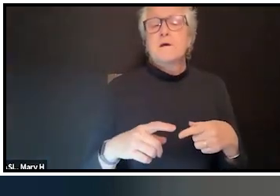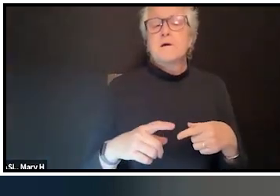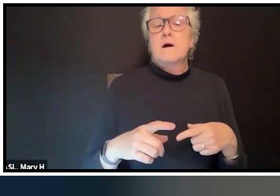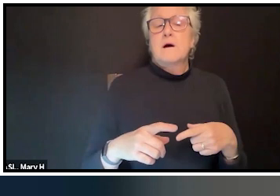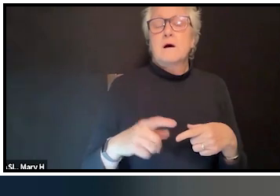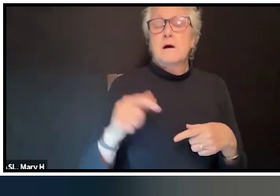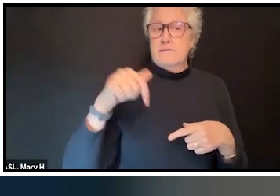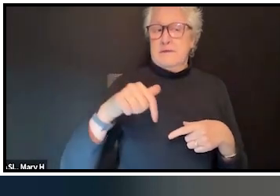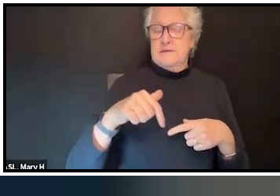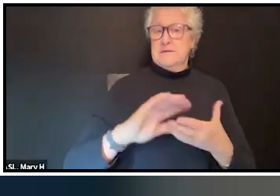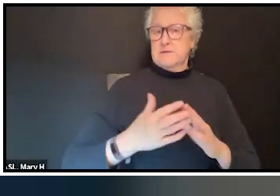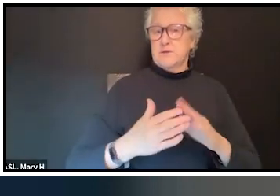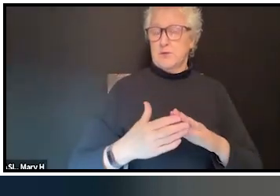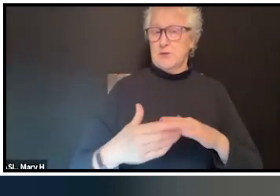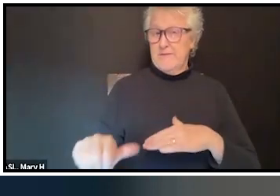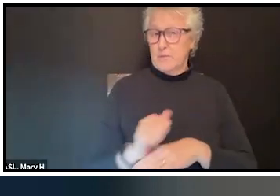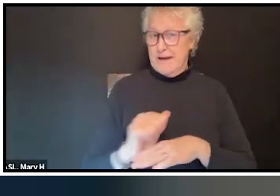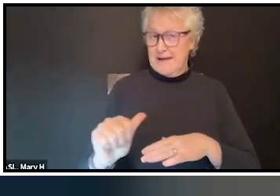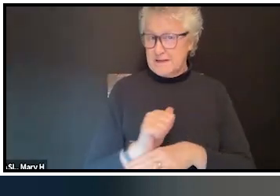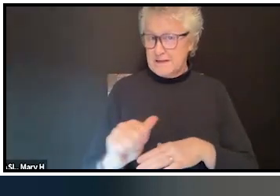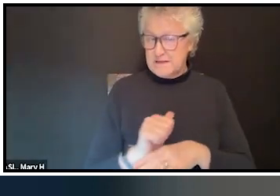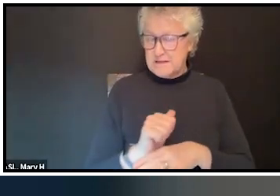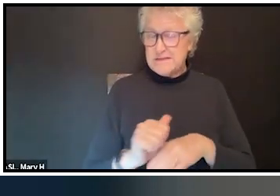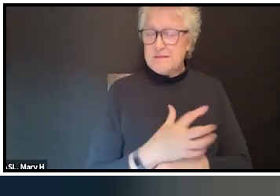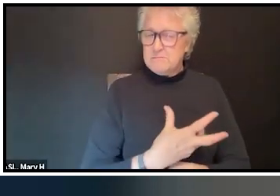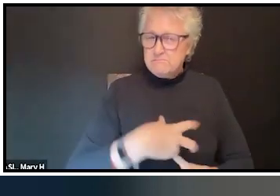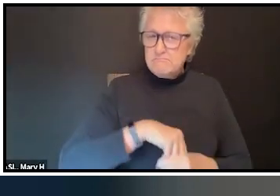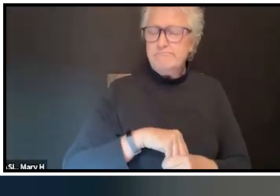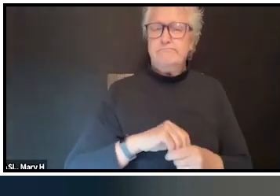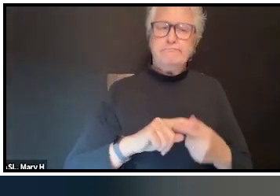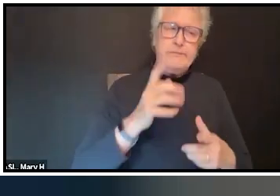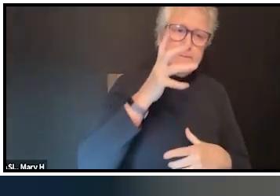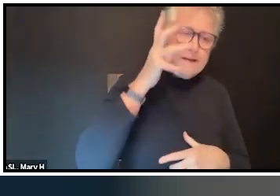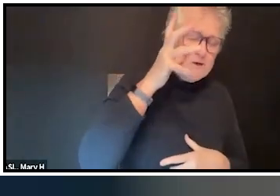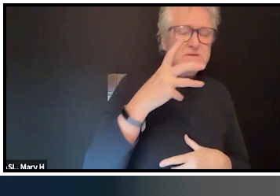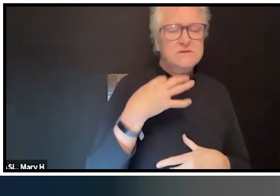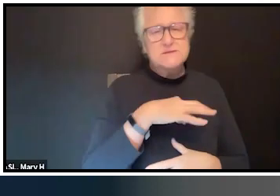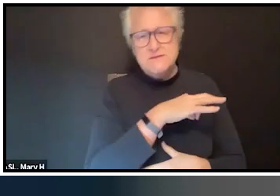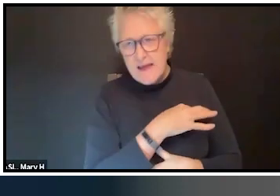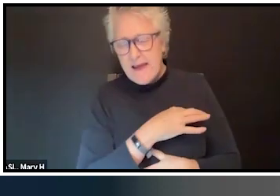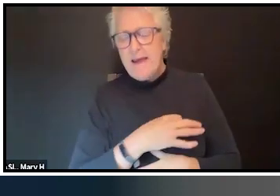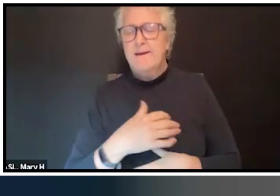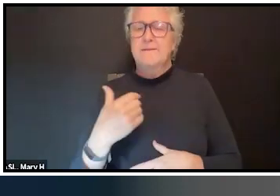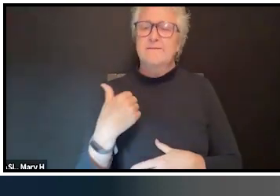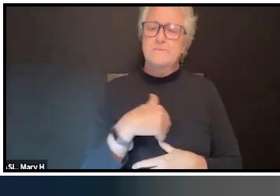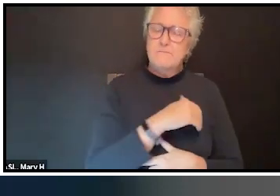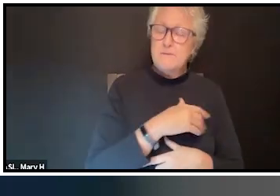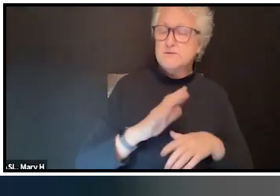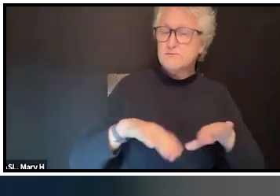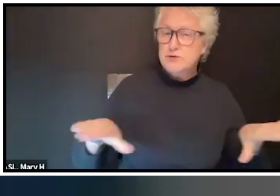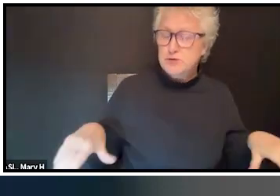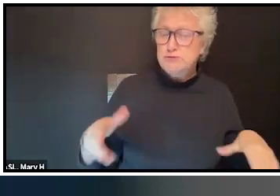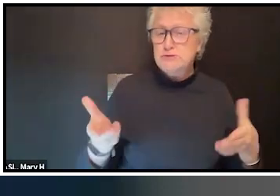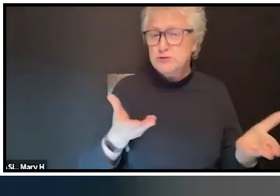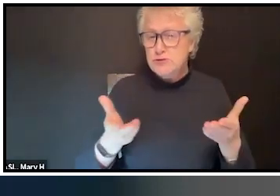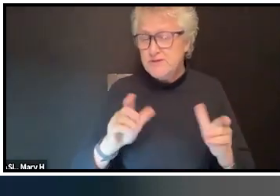made up of transition contact staff in the adult service agencies, members of children's service agencies, and transition